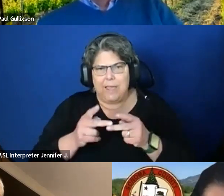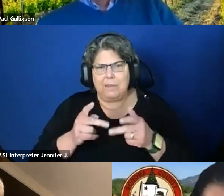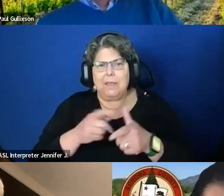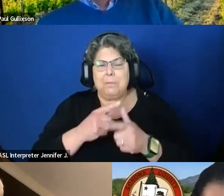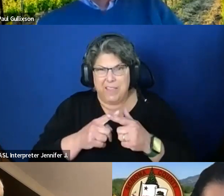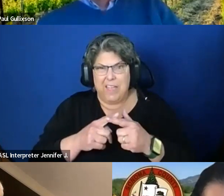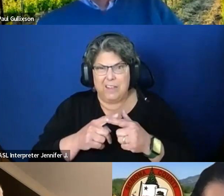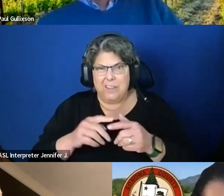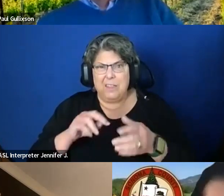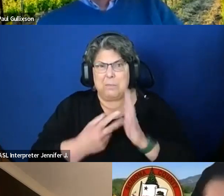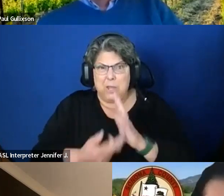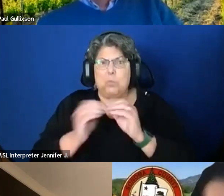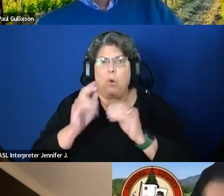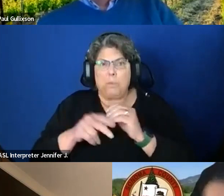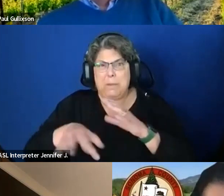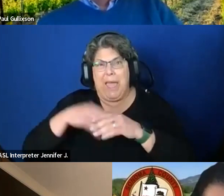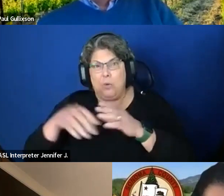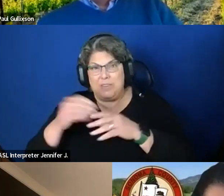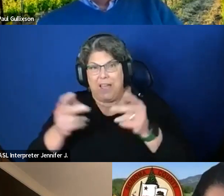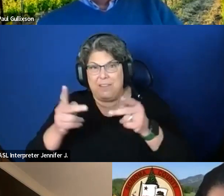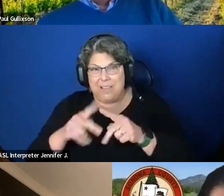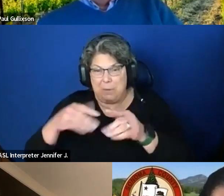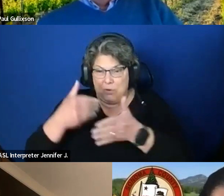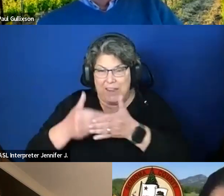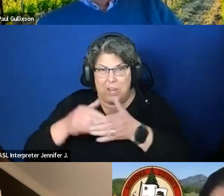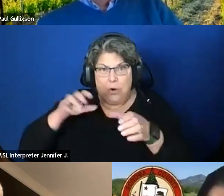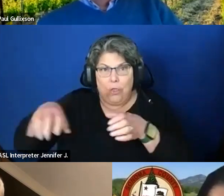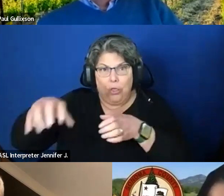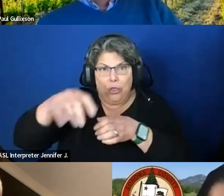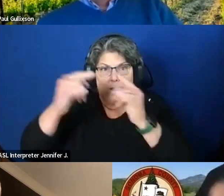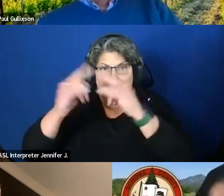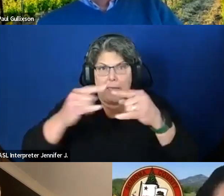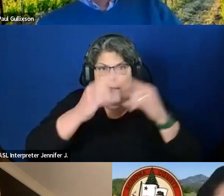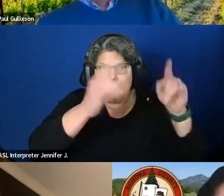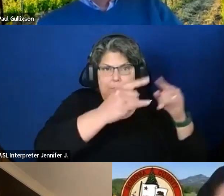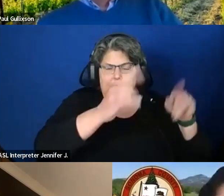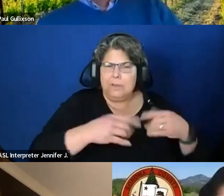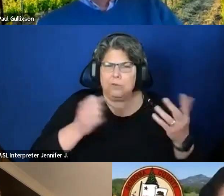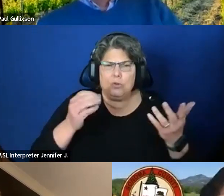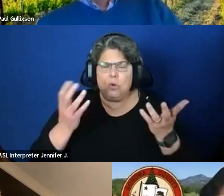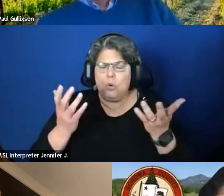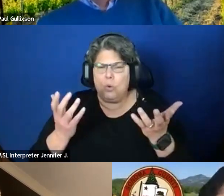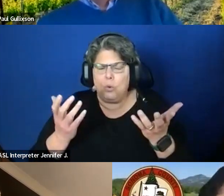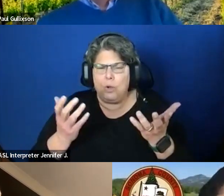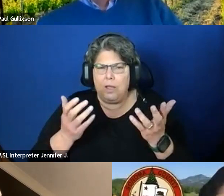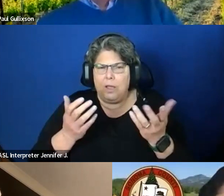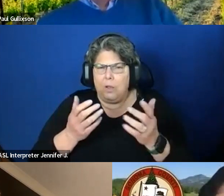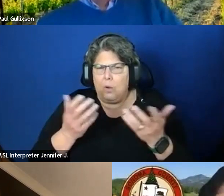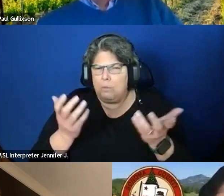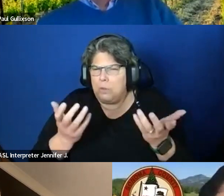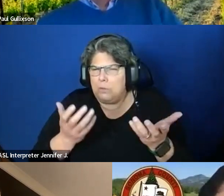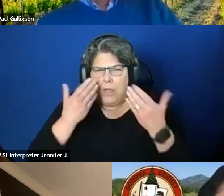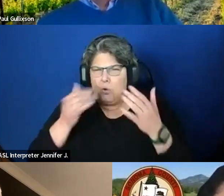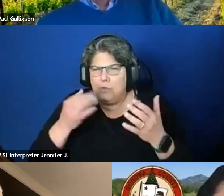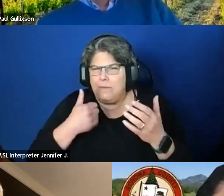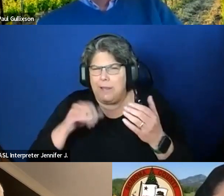that site and others. And so I think that's something that I personally would really like to look at. And I don't know if you have any thoughts overall on how